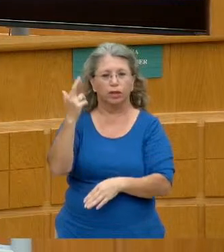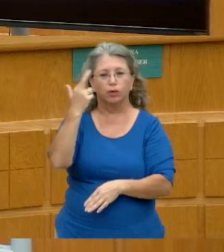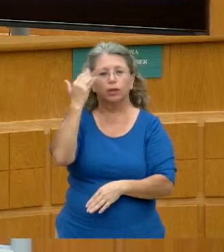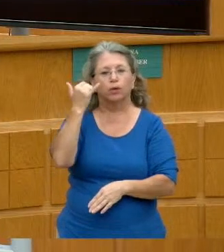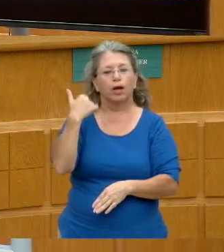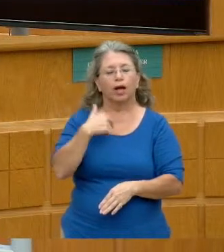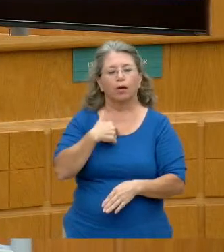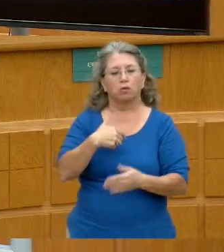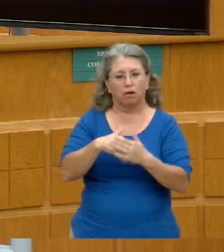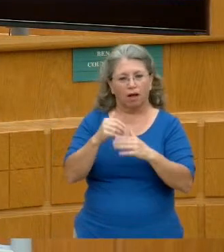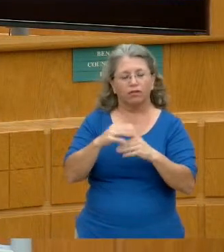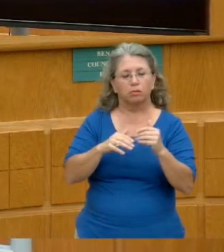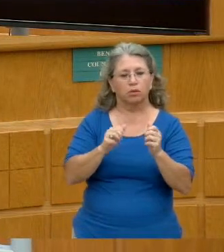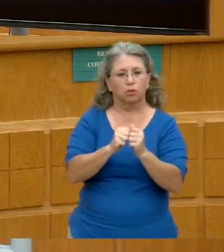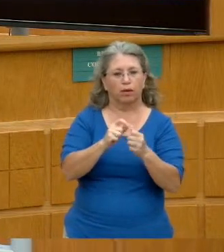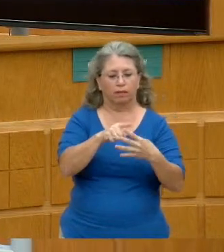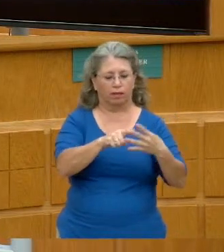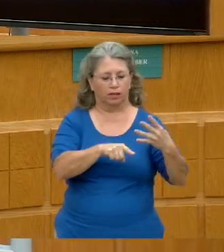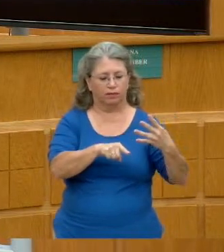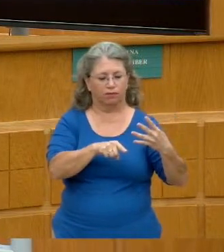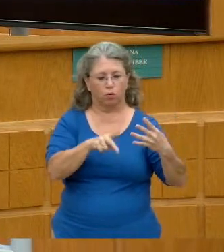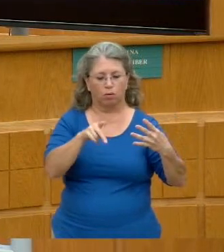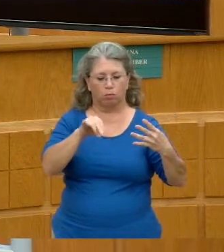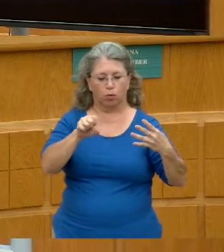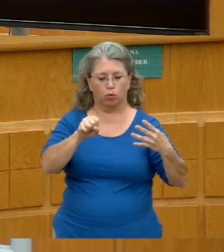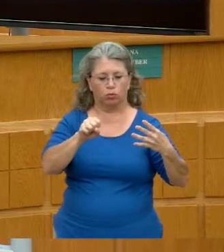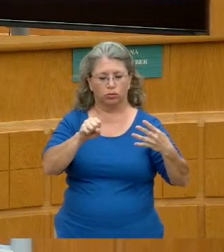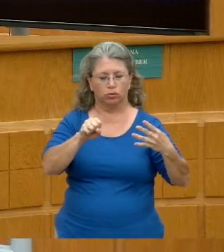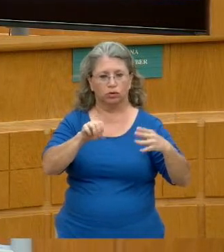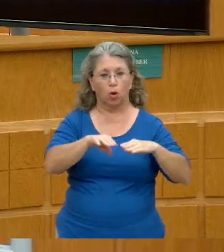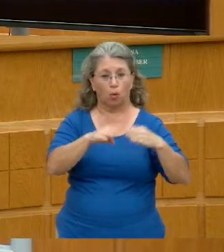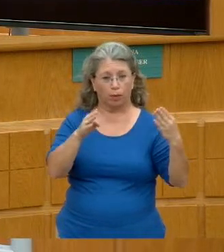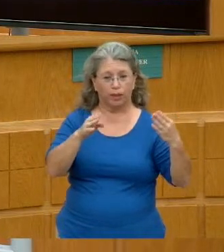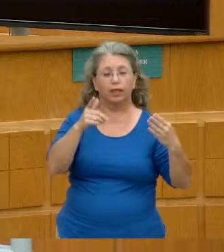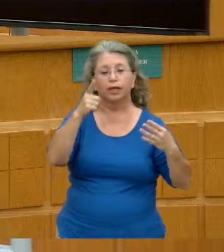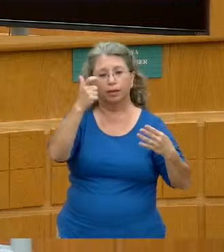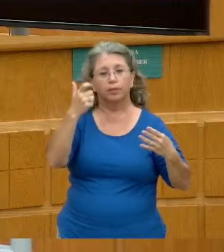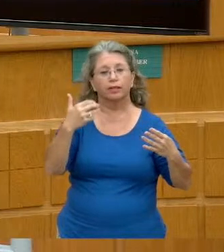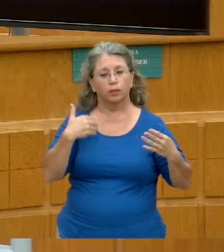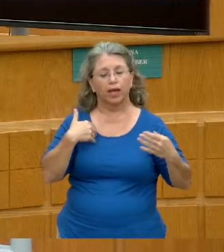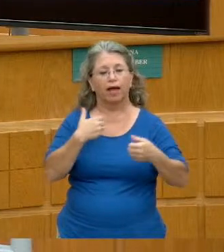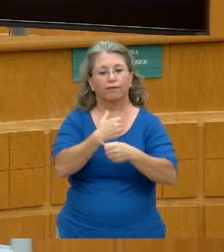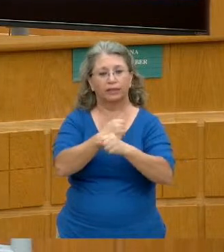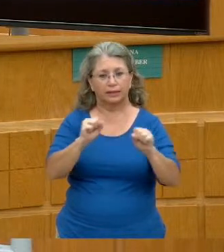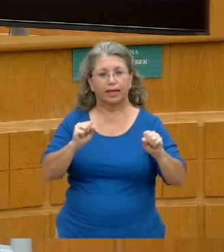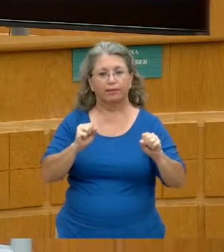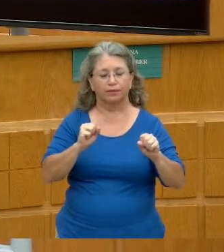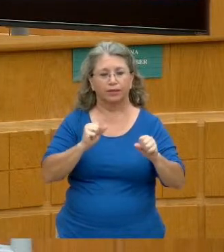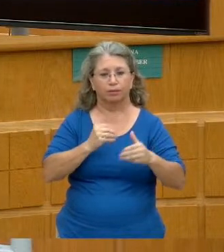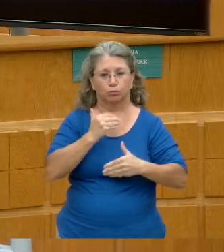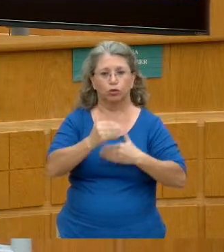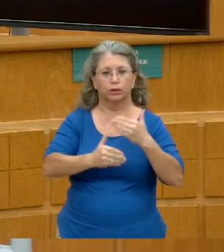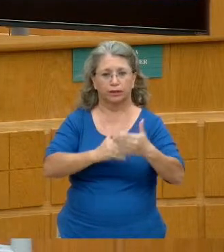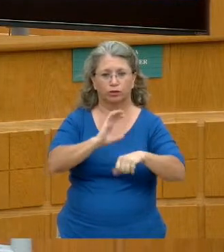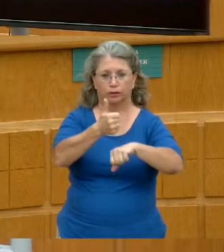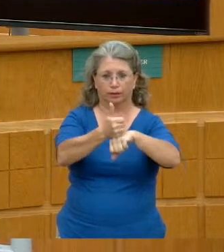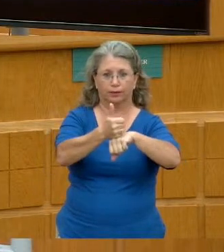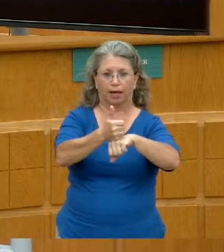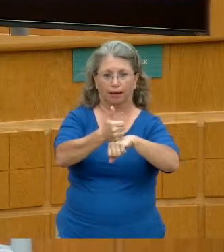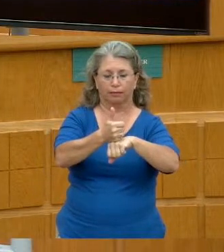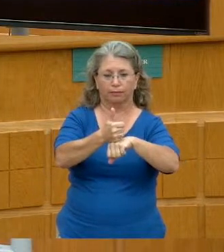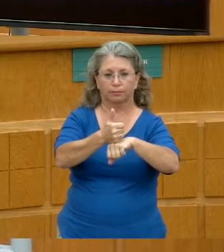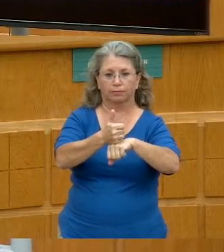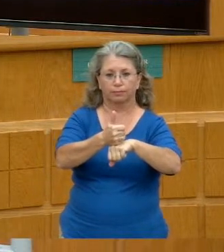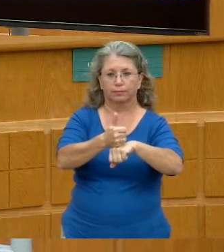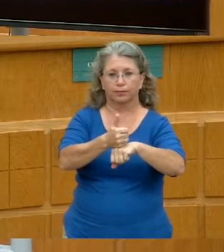with keeping these open, though, the 4, is because we do have safety measures in place that were prescribed by the state, by the governor.